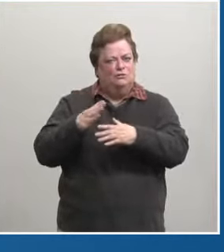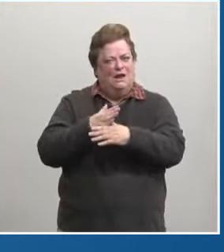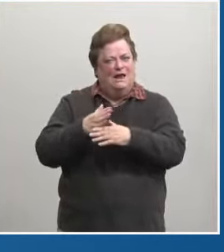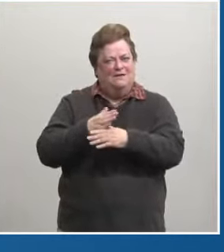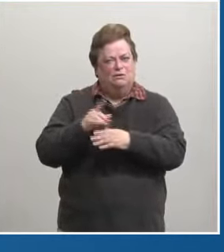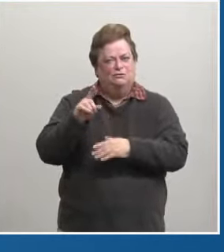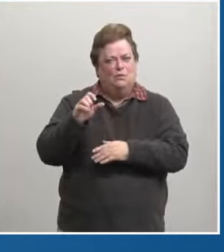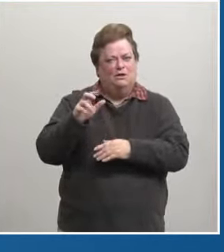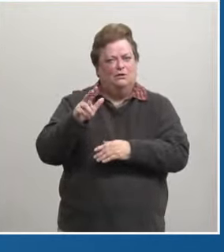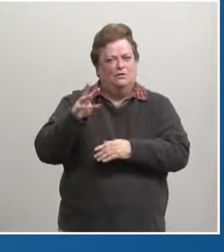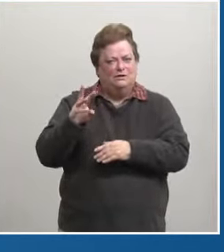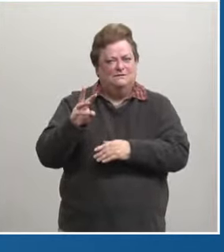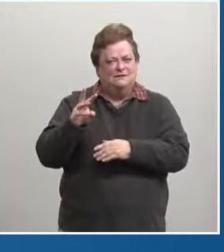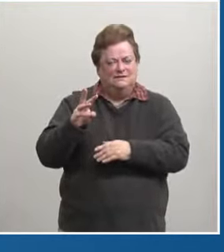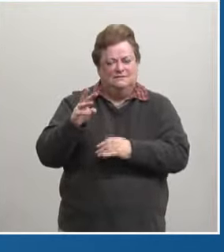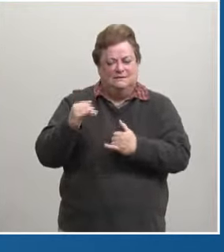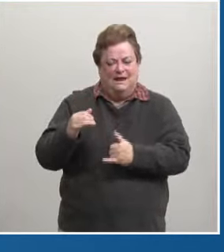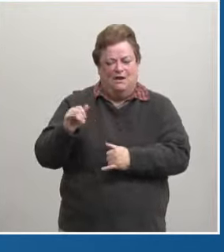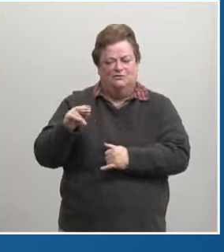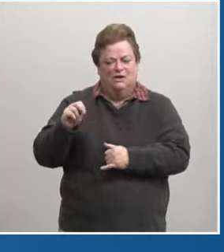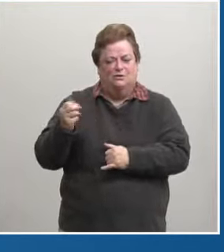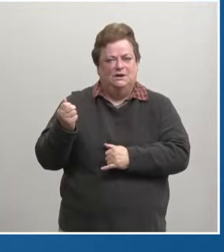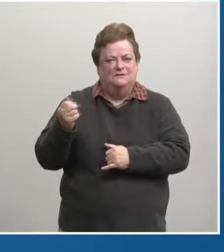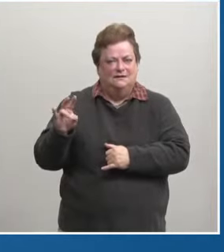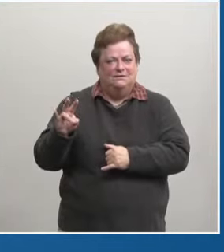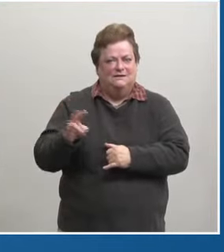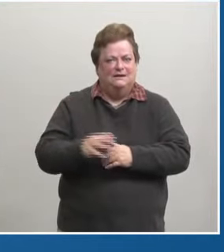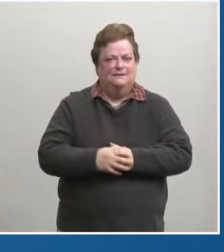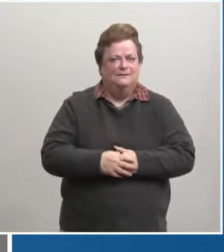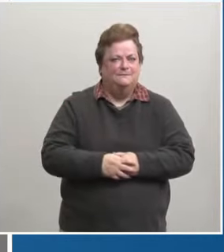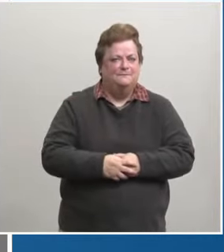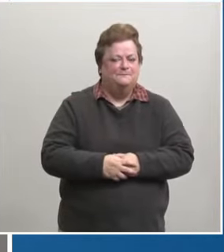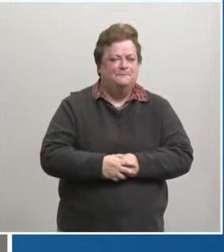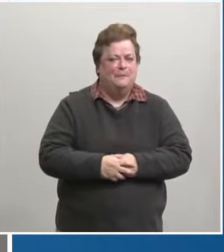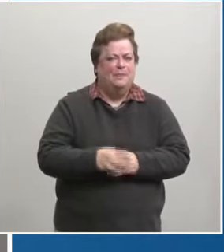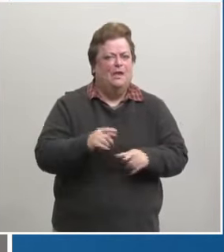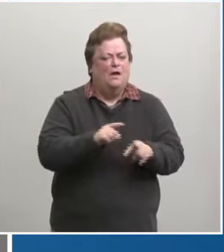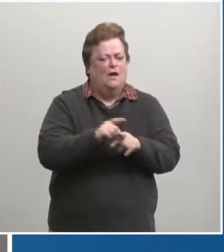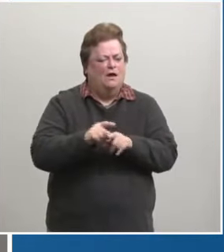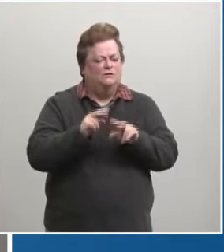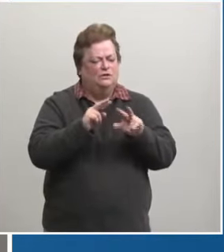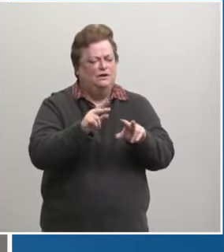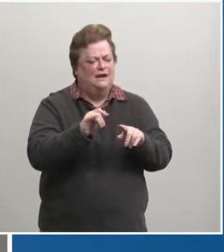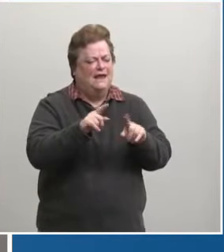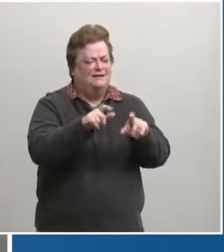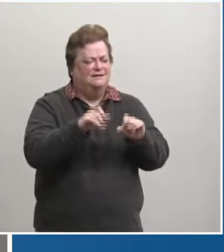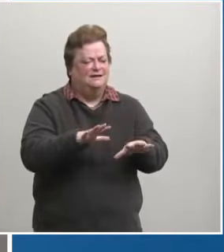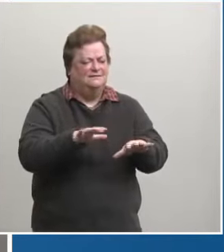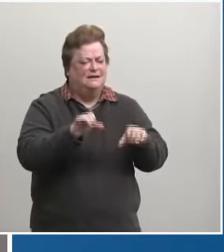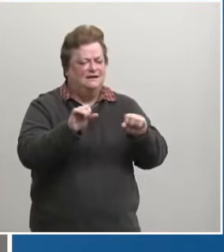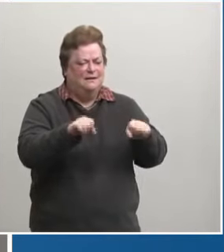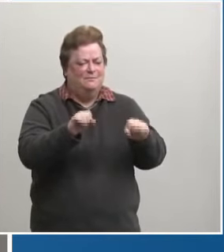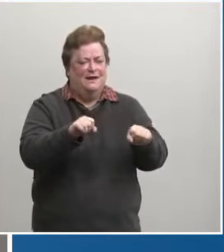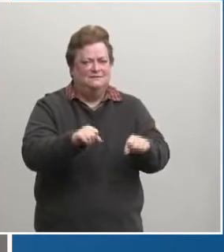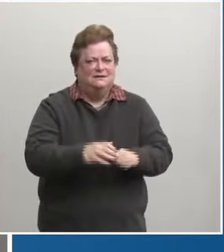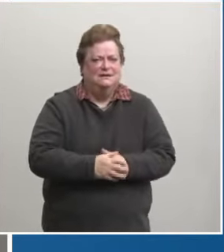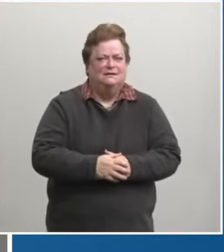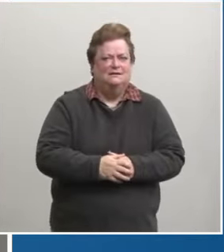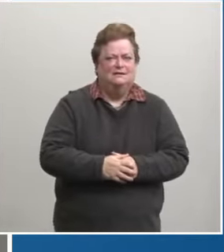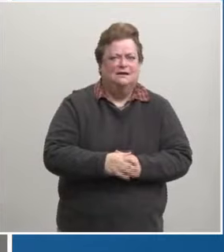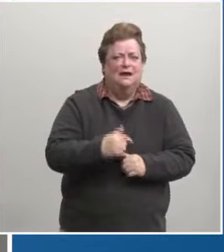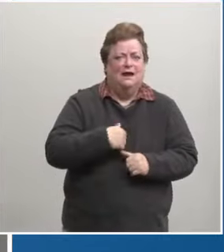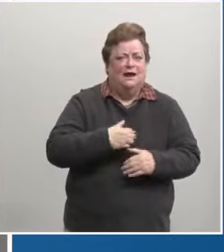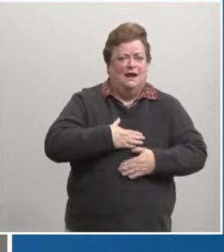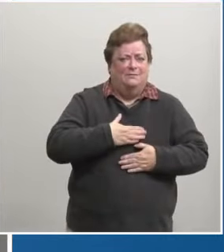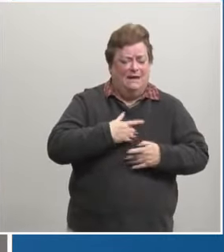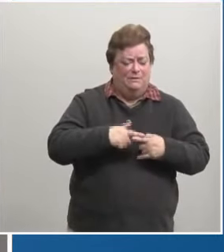136 daily cases on January 17th. We also look at testing capacity. I'm happy to share